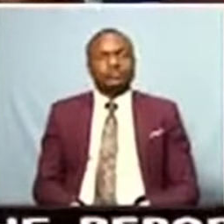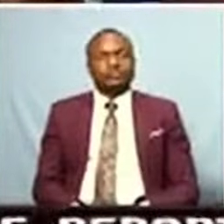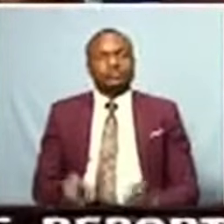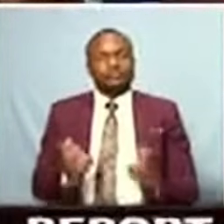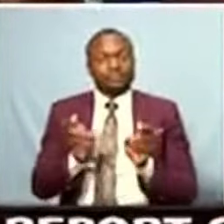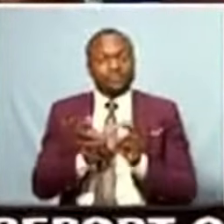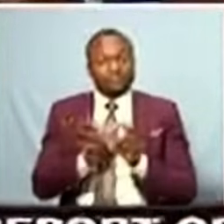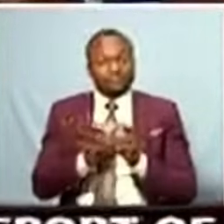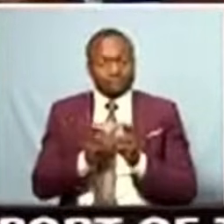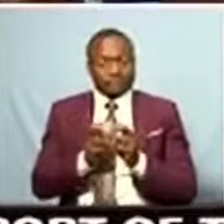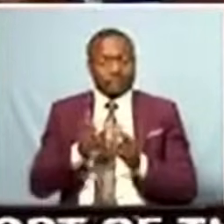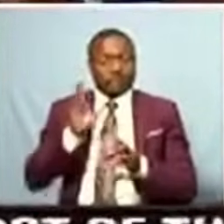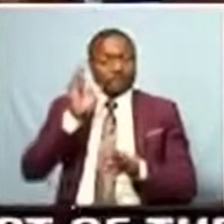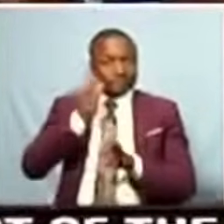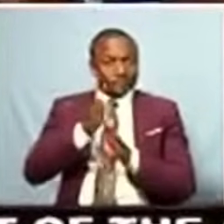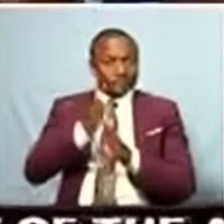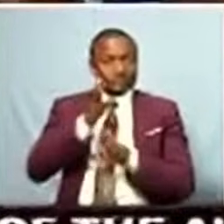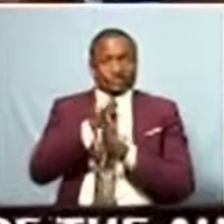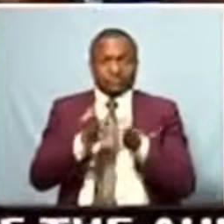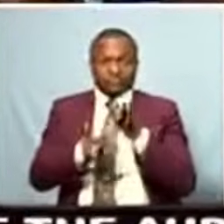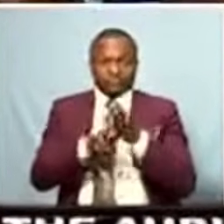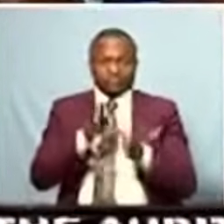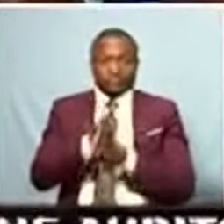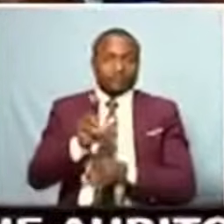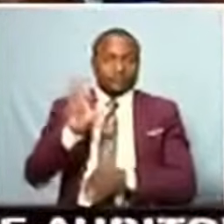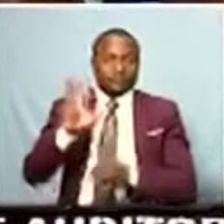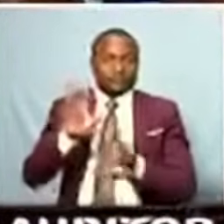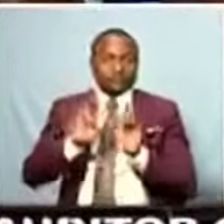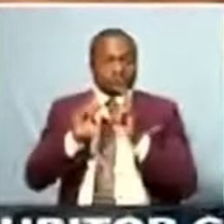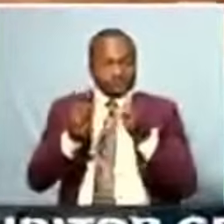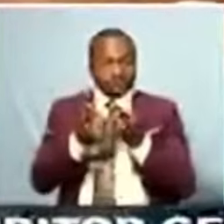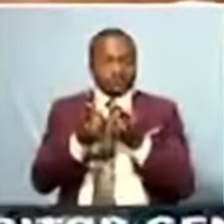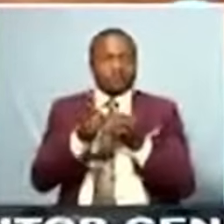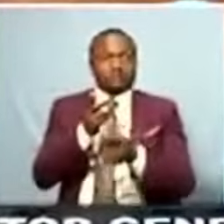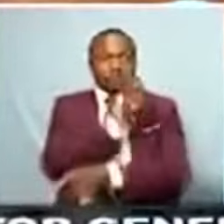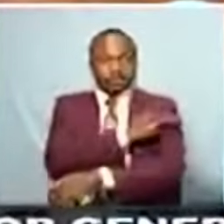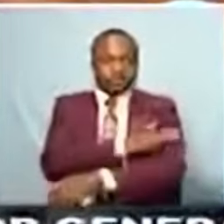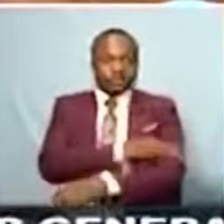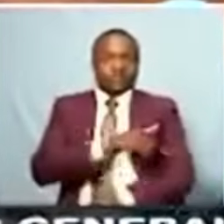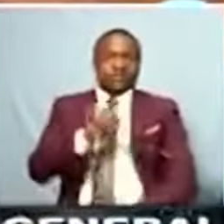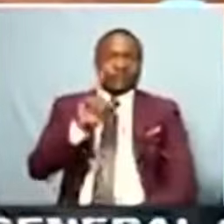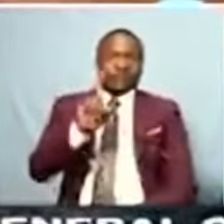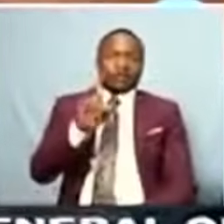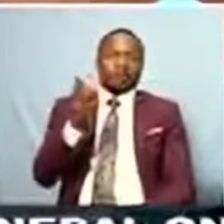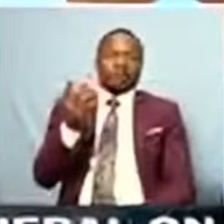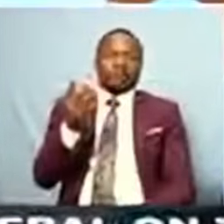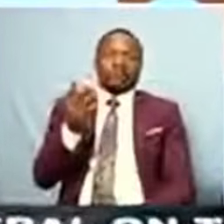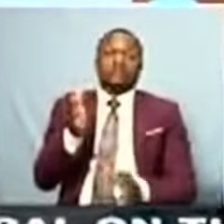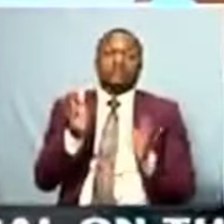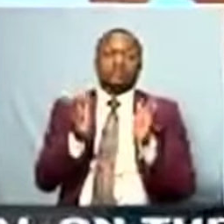Contract for design, construction and equipping of 3 district hospitals and 115 mini hospitals.